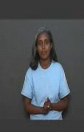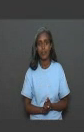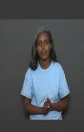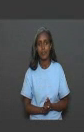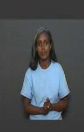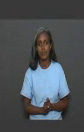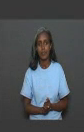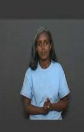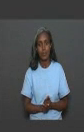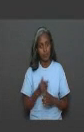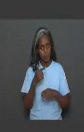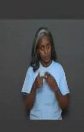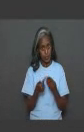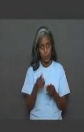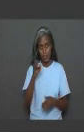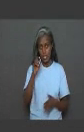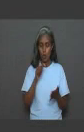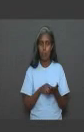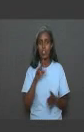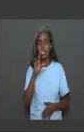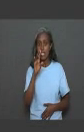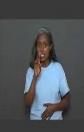4,200. So